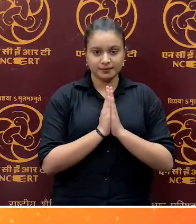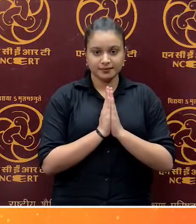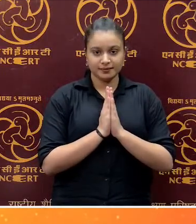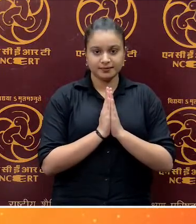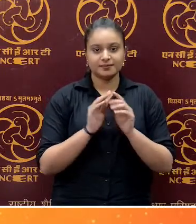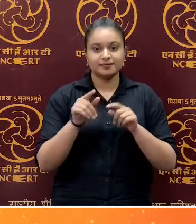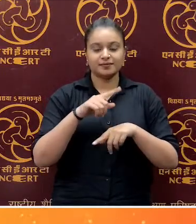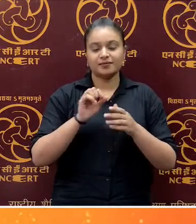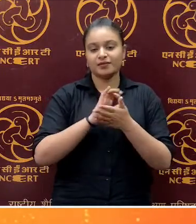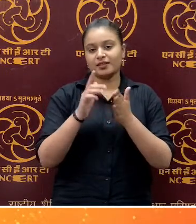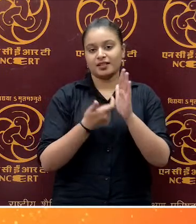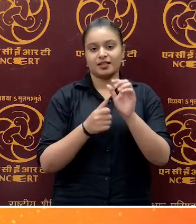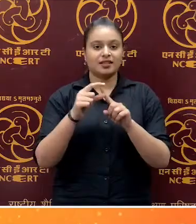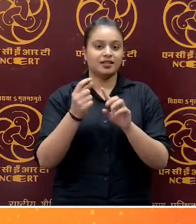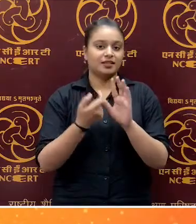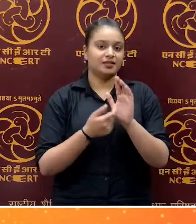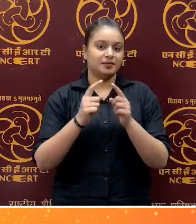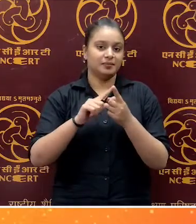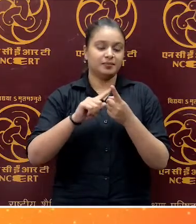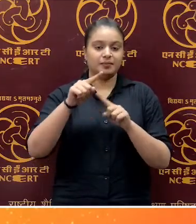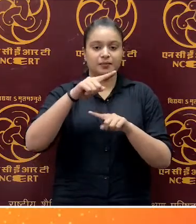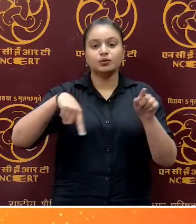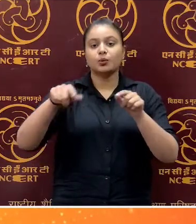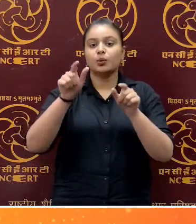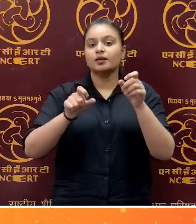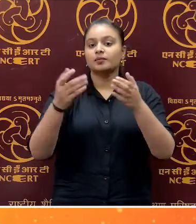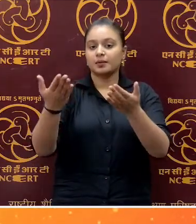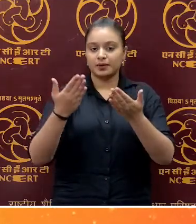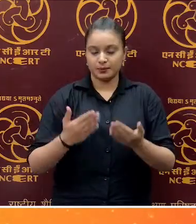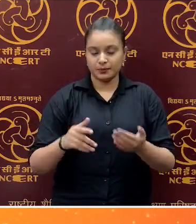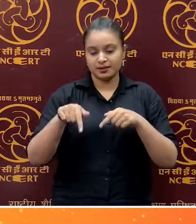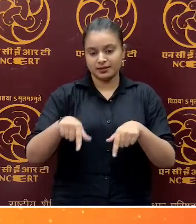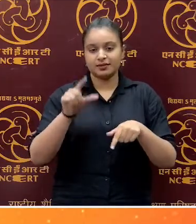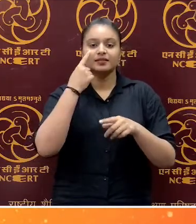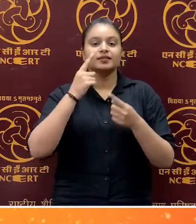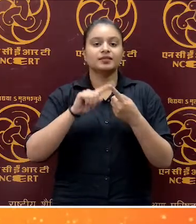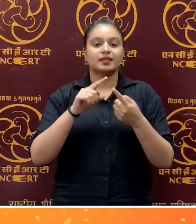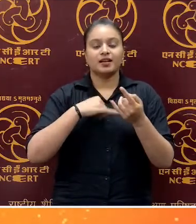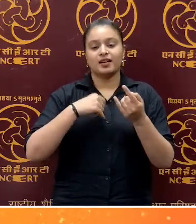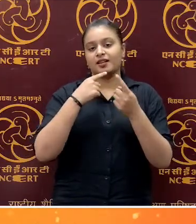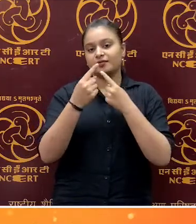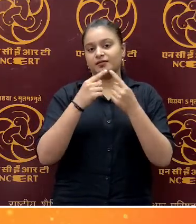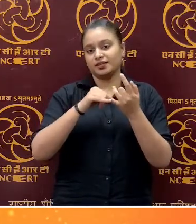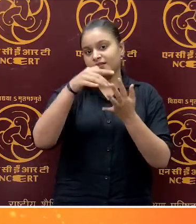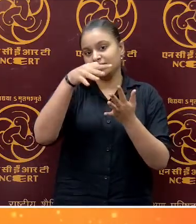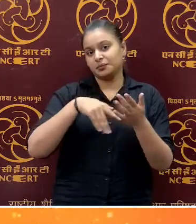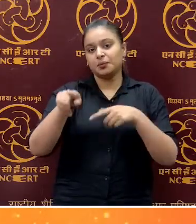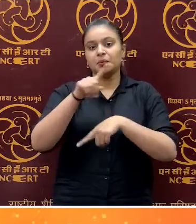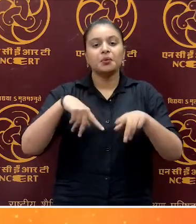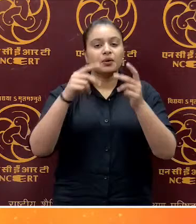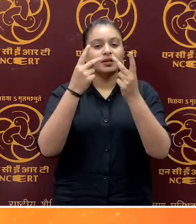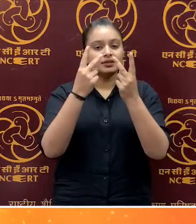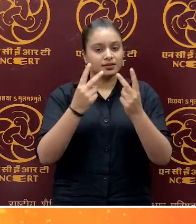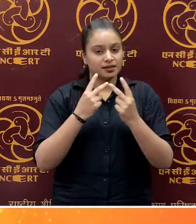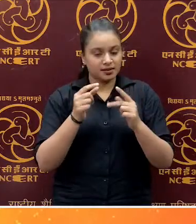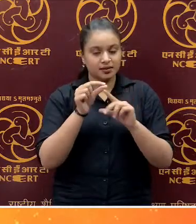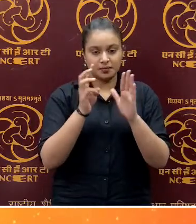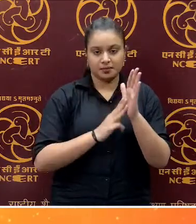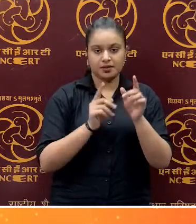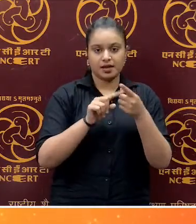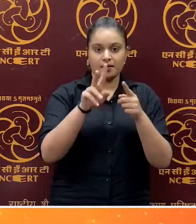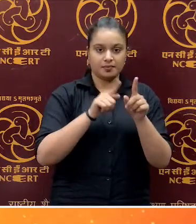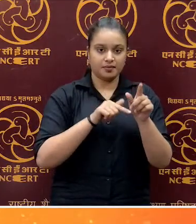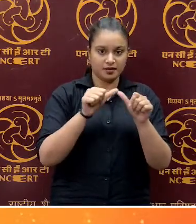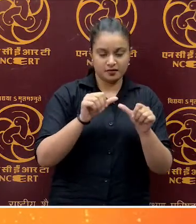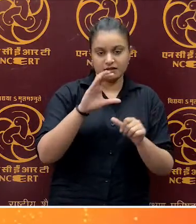Namaskar, I'm Harpreet Kaur and I welcome you all to this lively interaction of ours. Yes, you are watching us live on PME Vidya